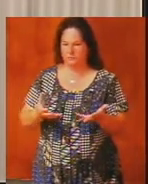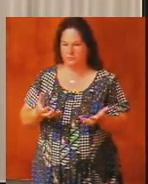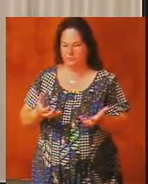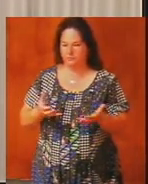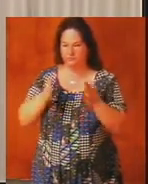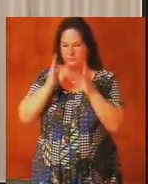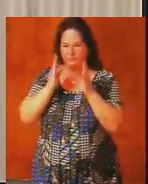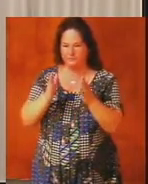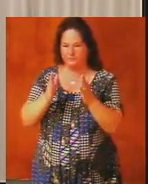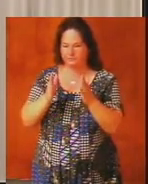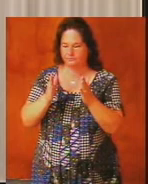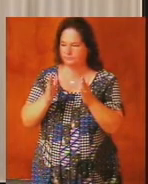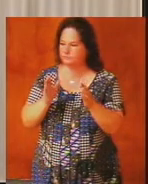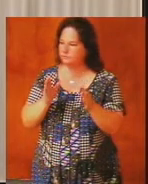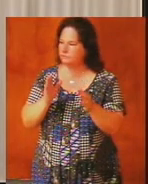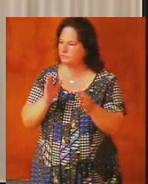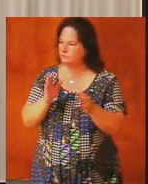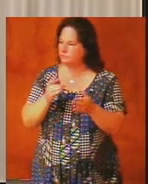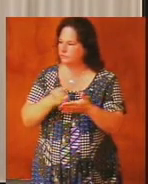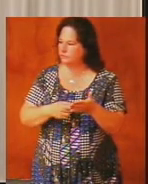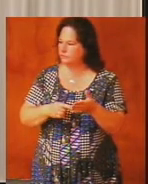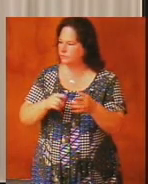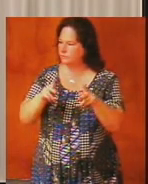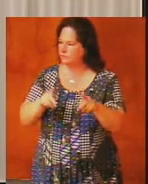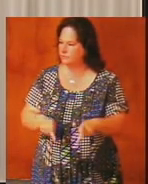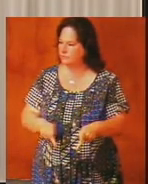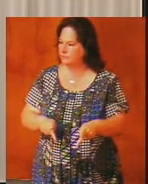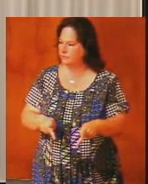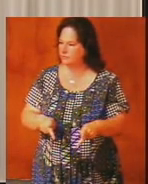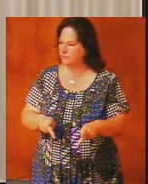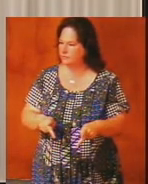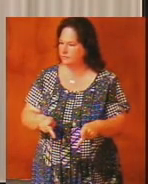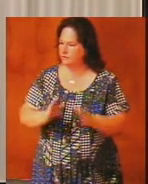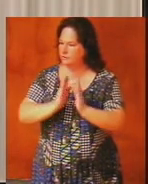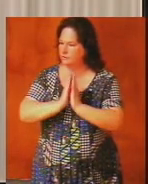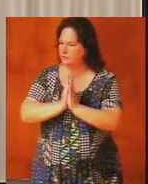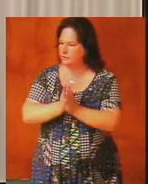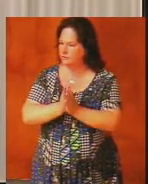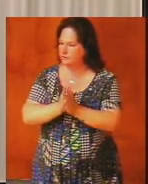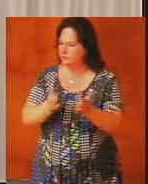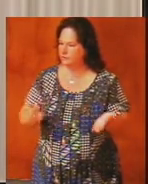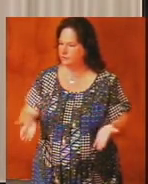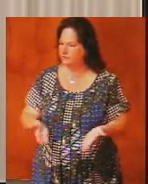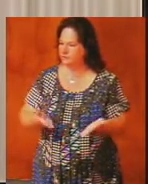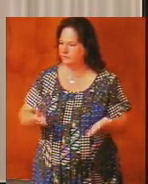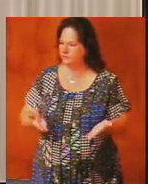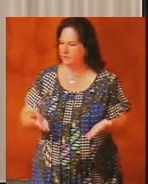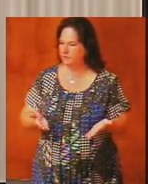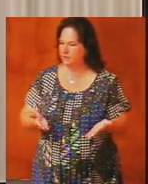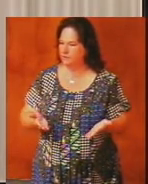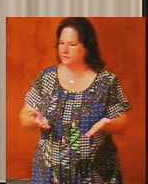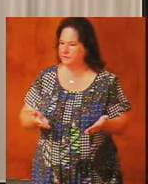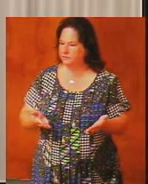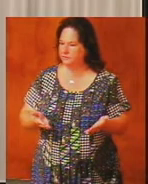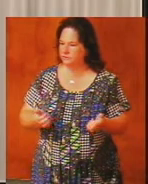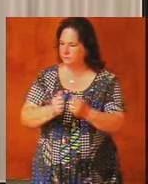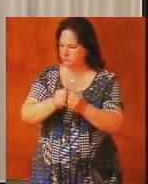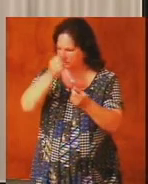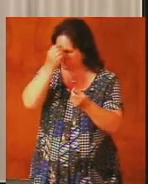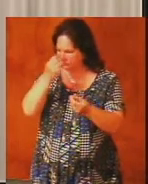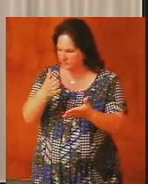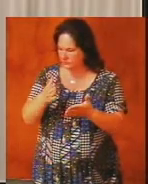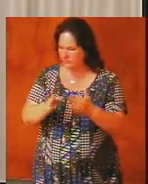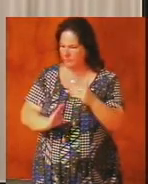address what the questioner had to say in this background